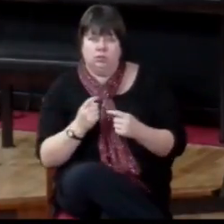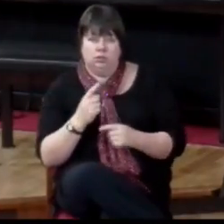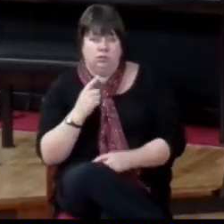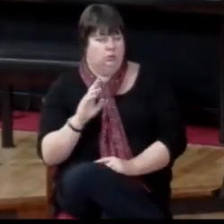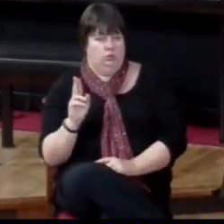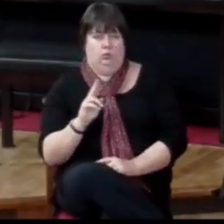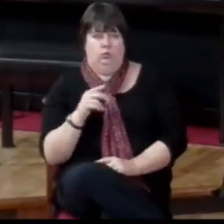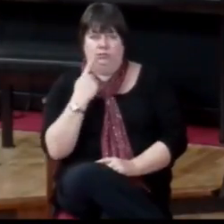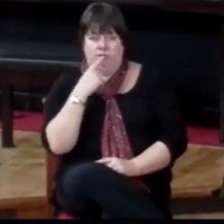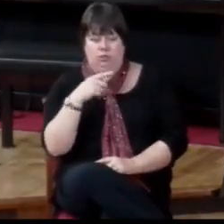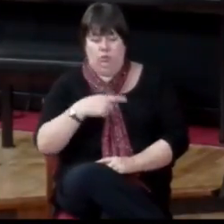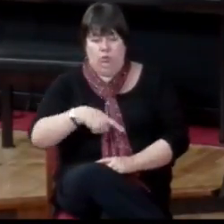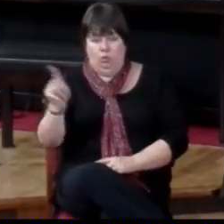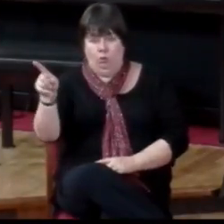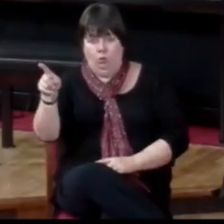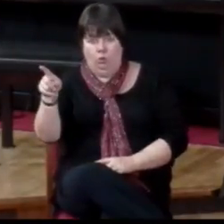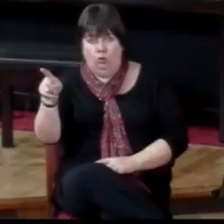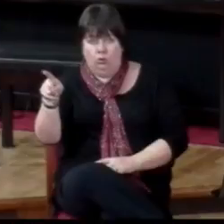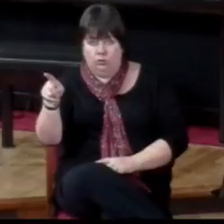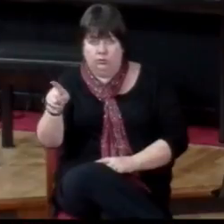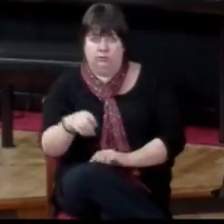go.